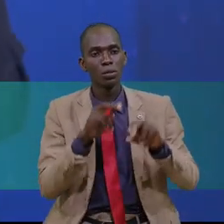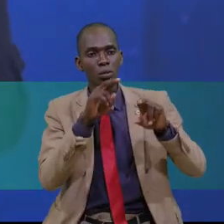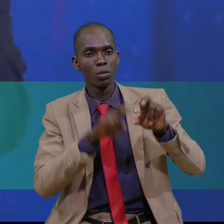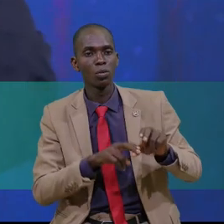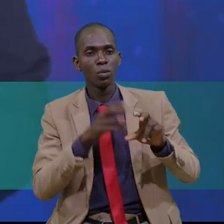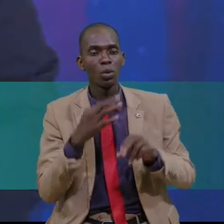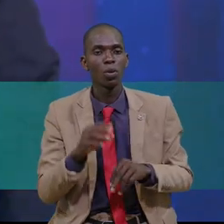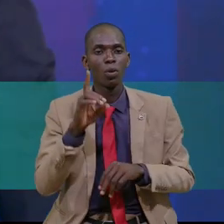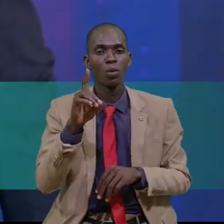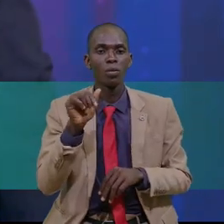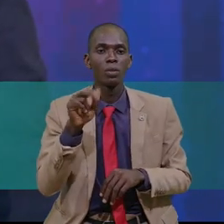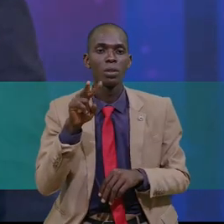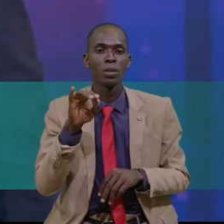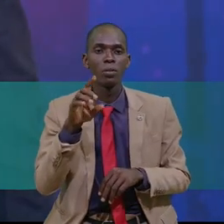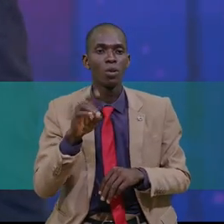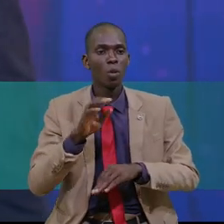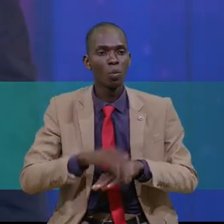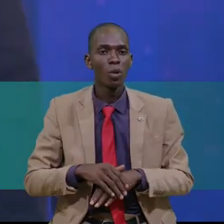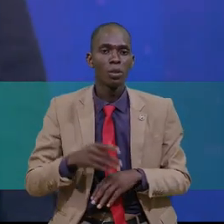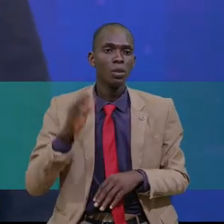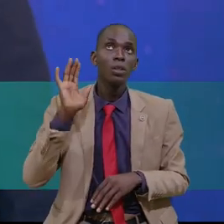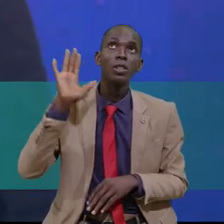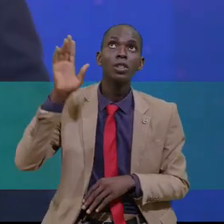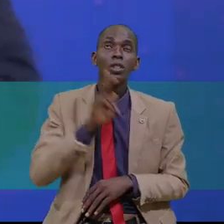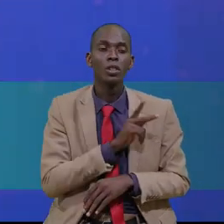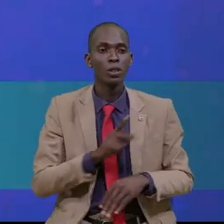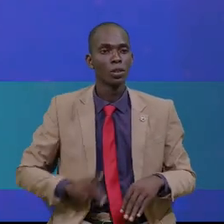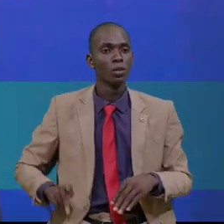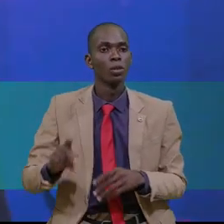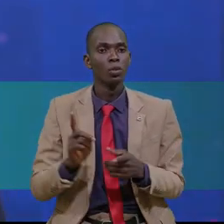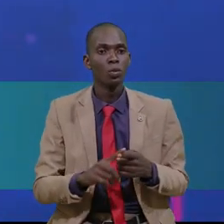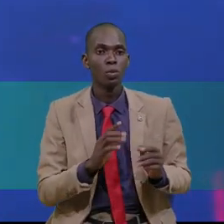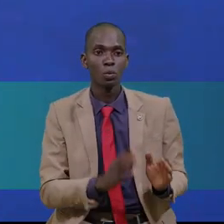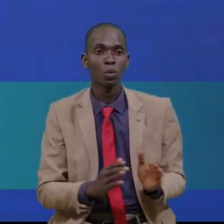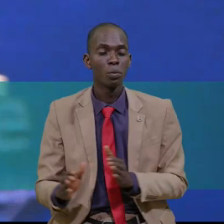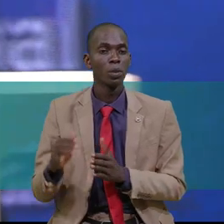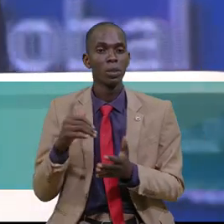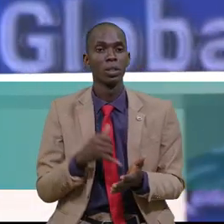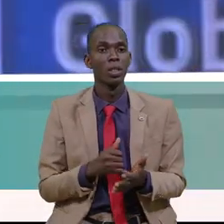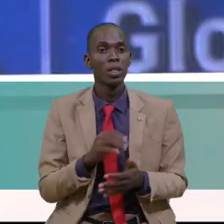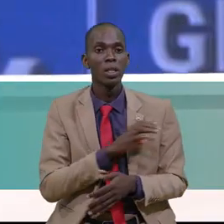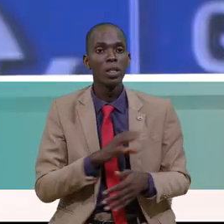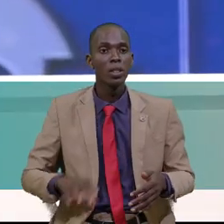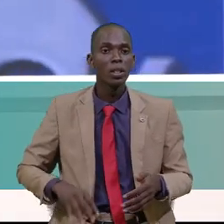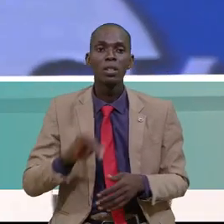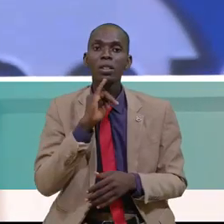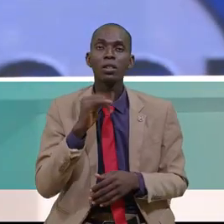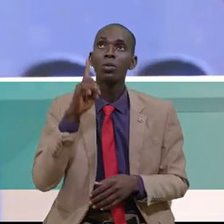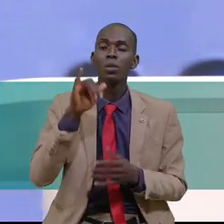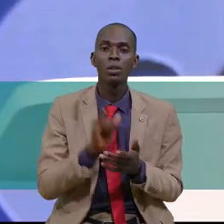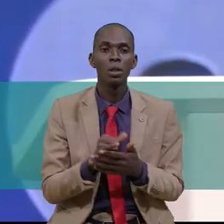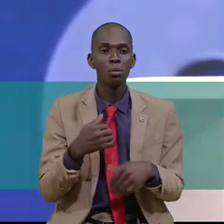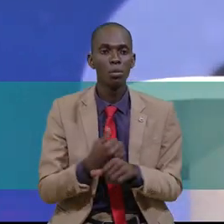the kingdom, to order it. To order it. Christ is the one that brings orderliness